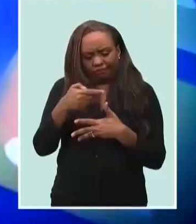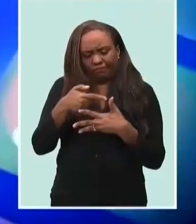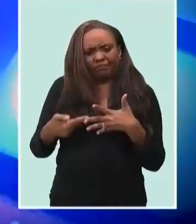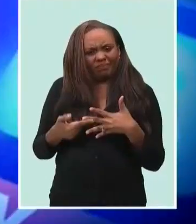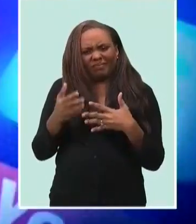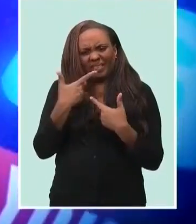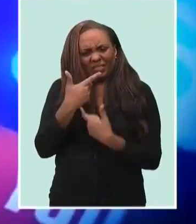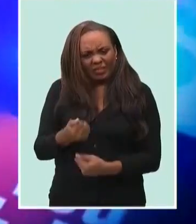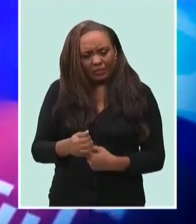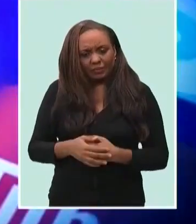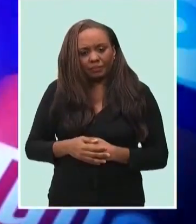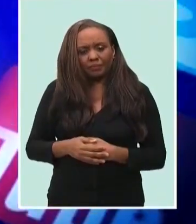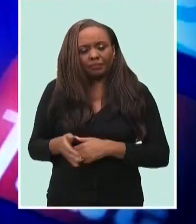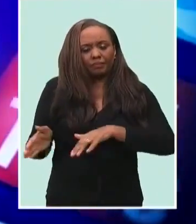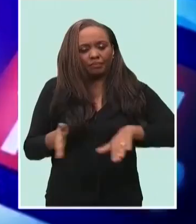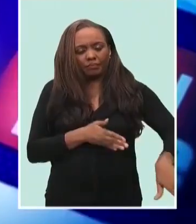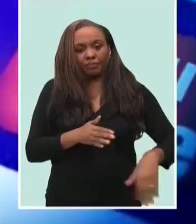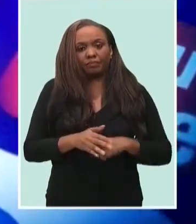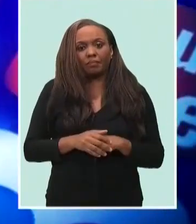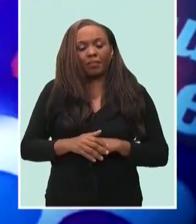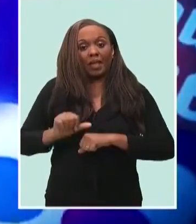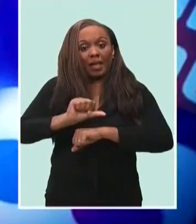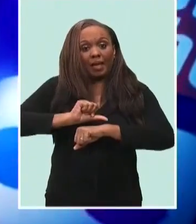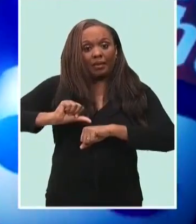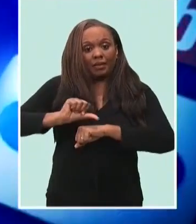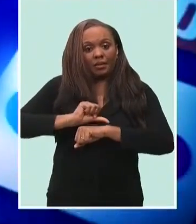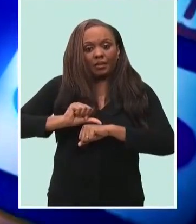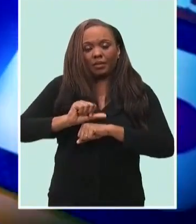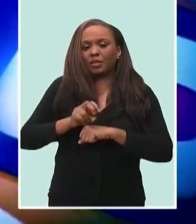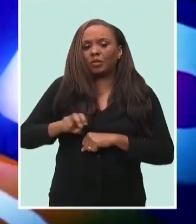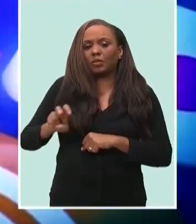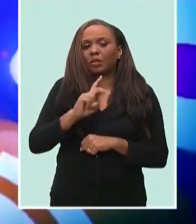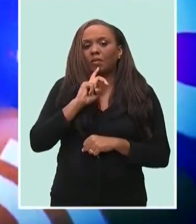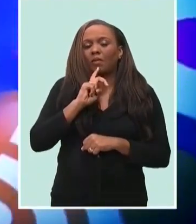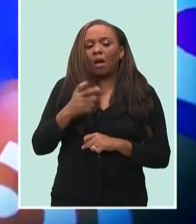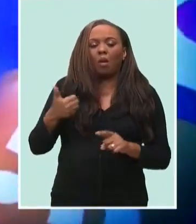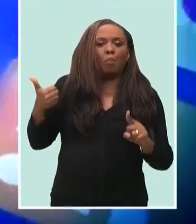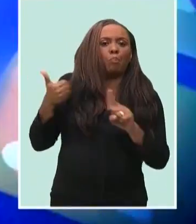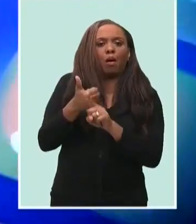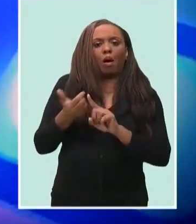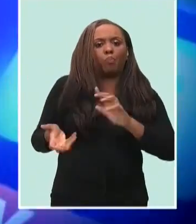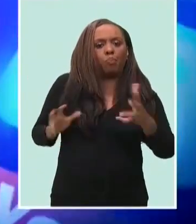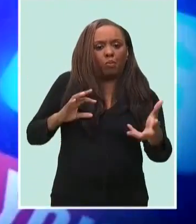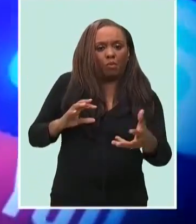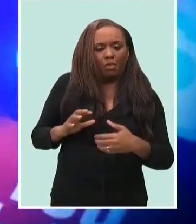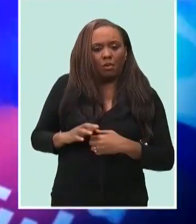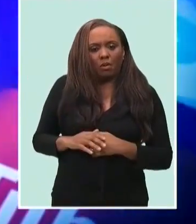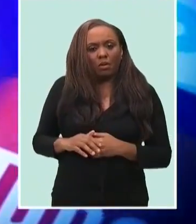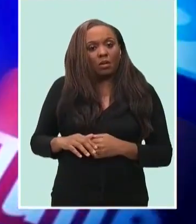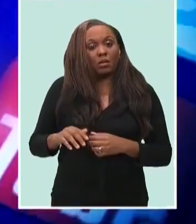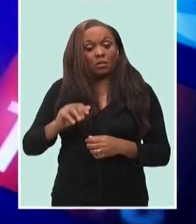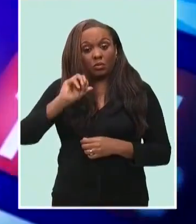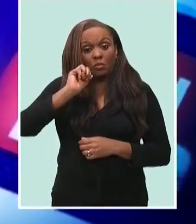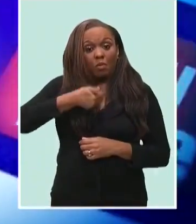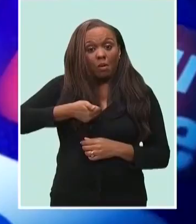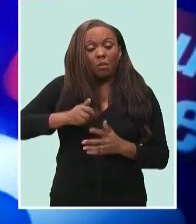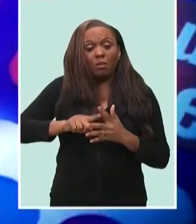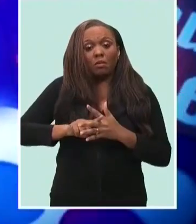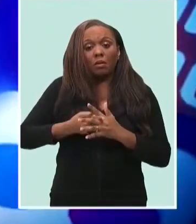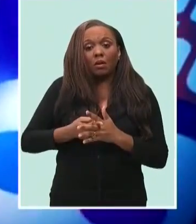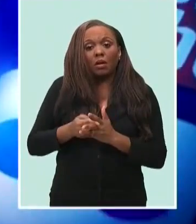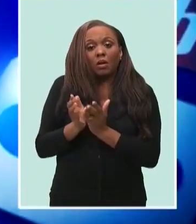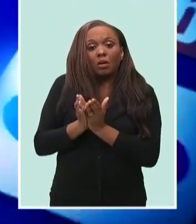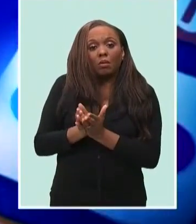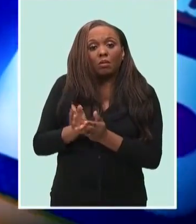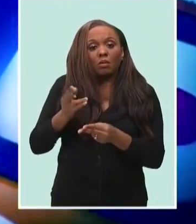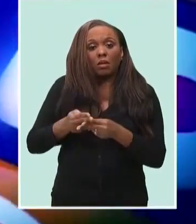thoughts. Now over to Antigua, where tourism has been dealt a blow. Starting tomorrow, Carnival Cruise Line has